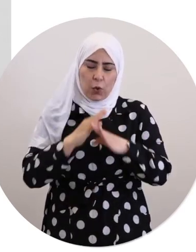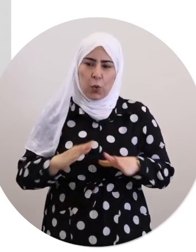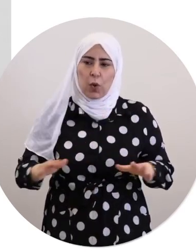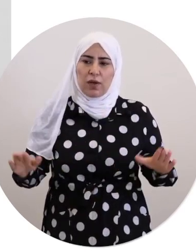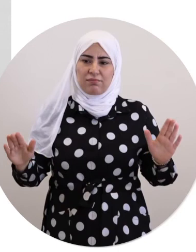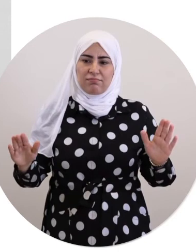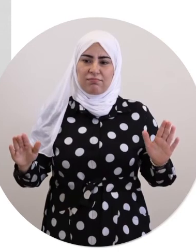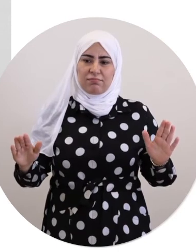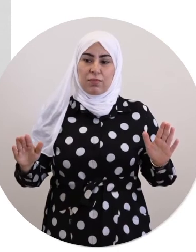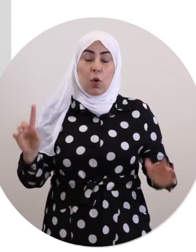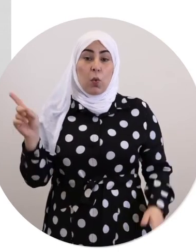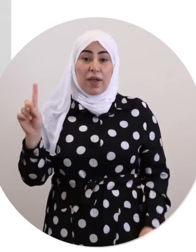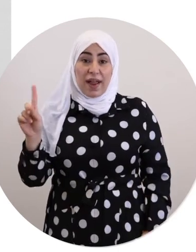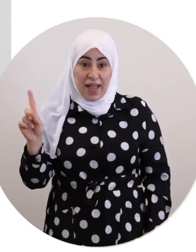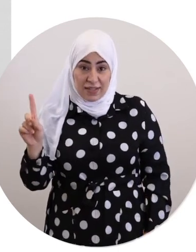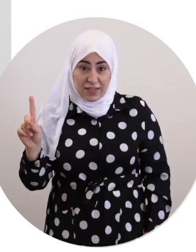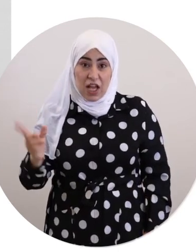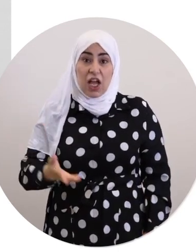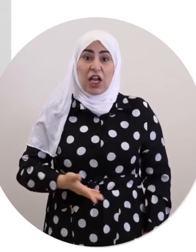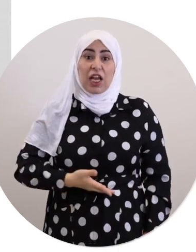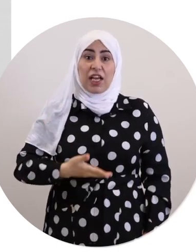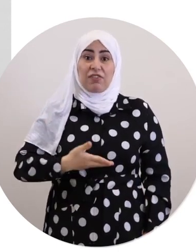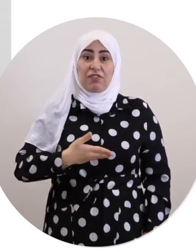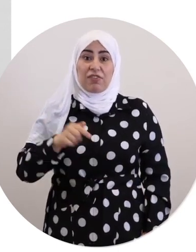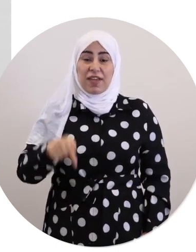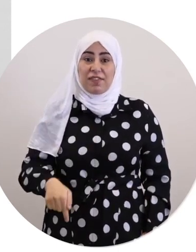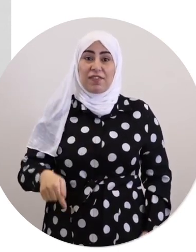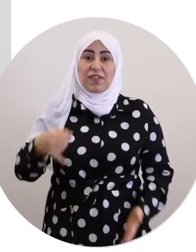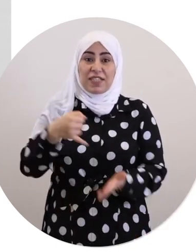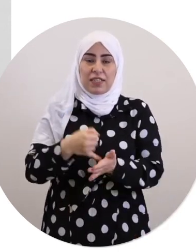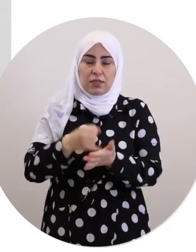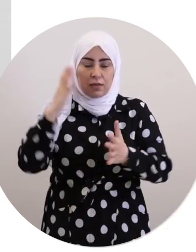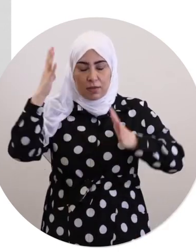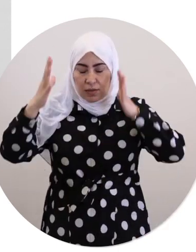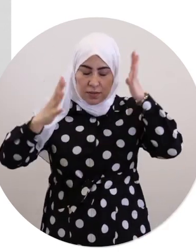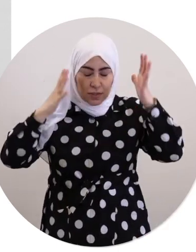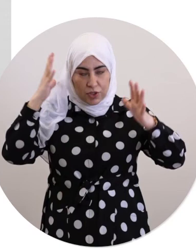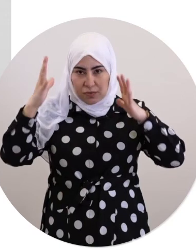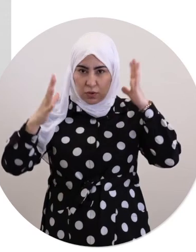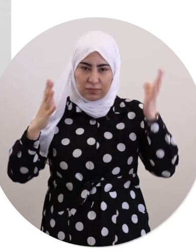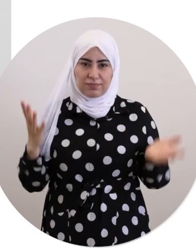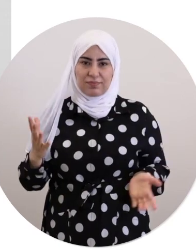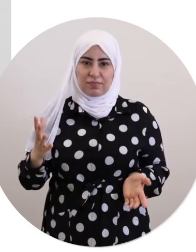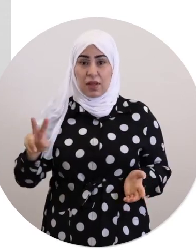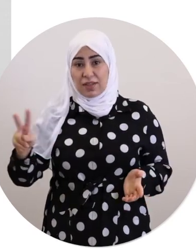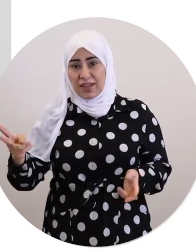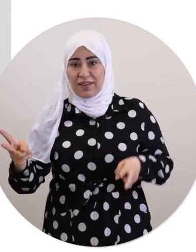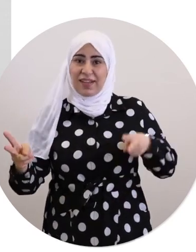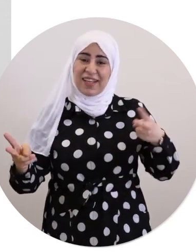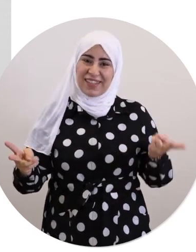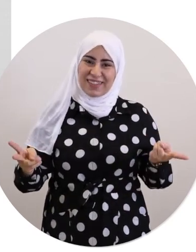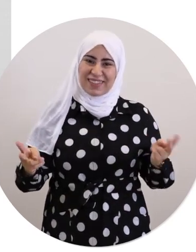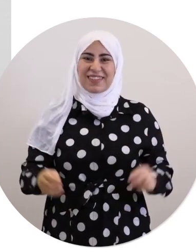I'm showing it's peaceful. Whereas, I'm going to give something completely different. This is why we're trying to show the differences. Life